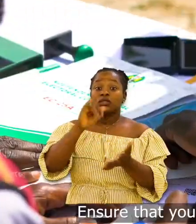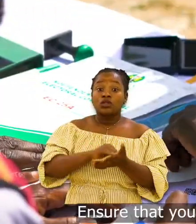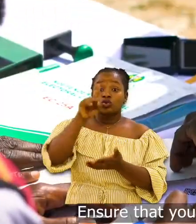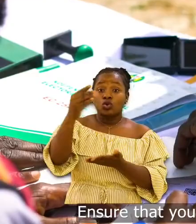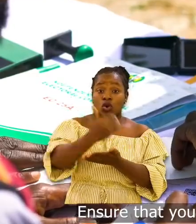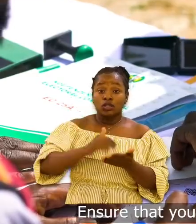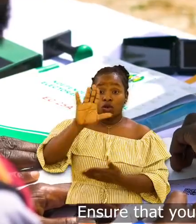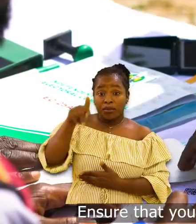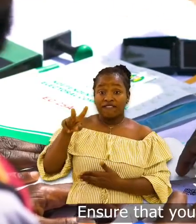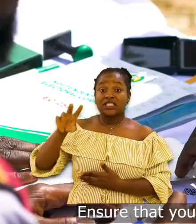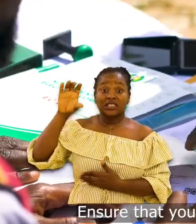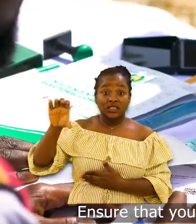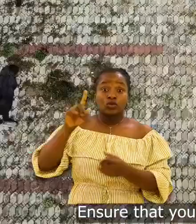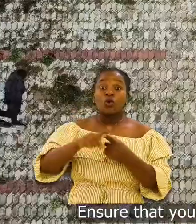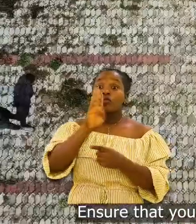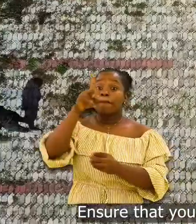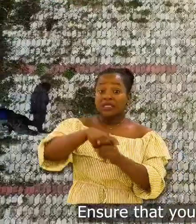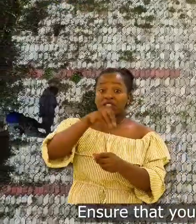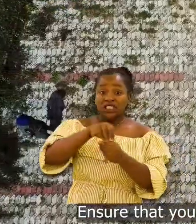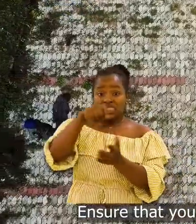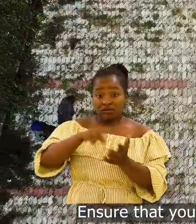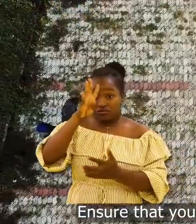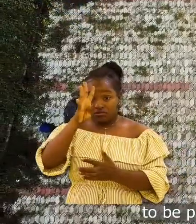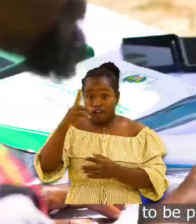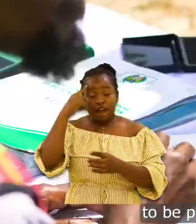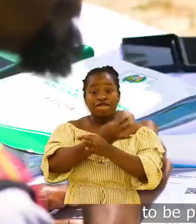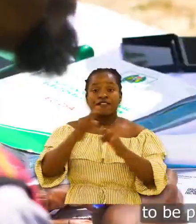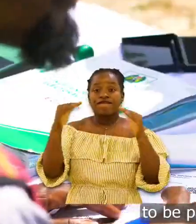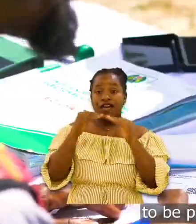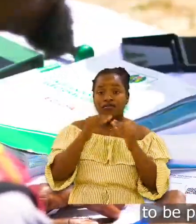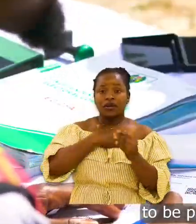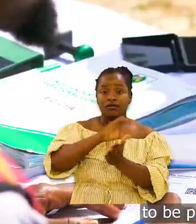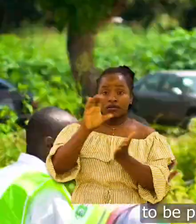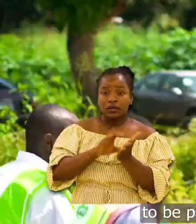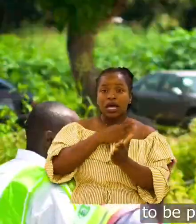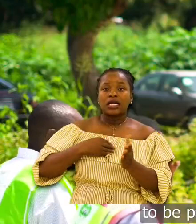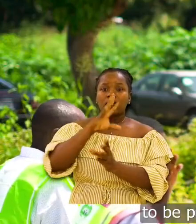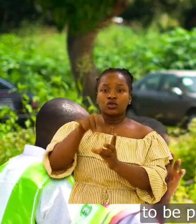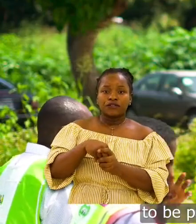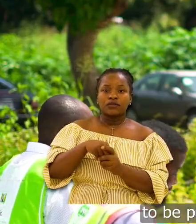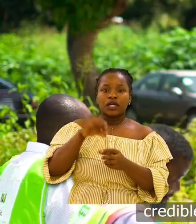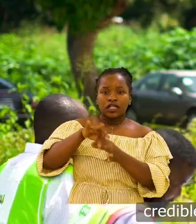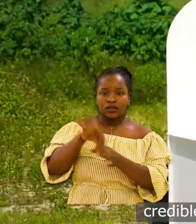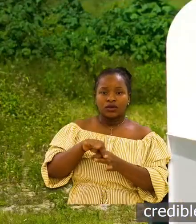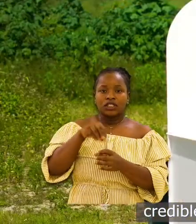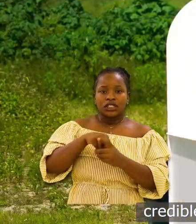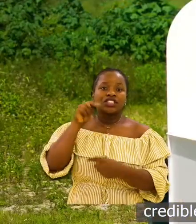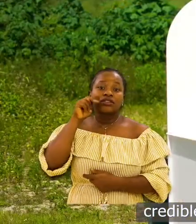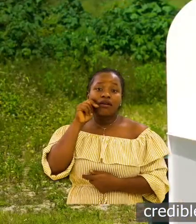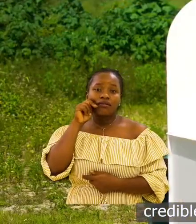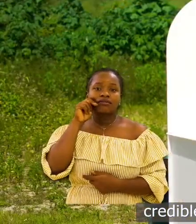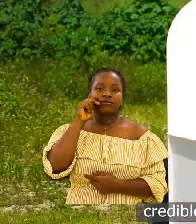see. Ensure that you collect your permanent voter's card, PVC, to be part of this innovation for free, fair,